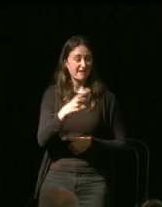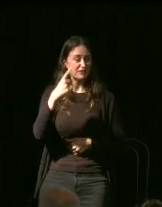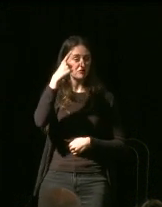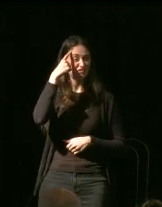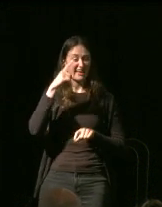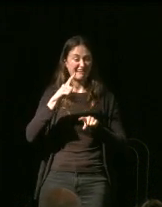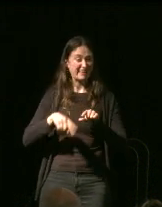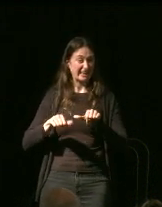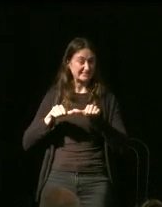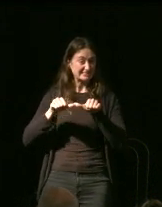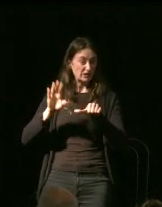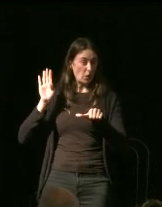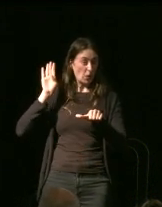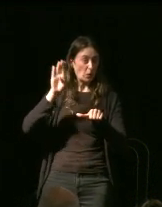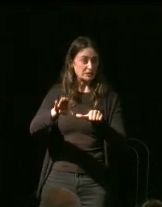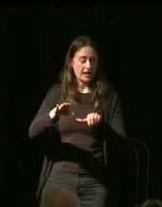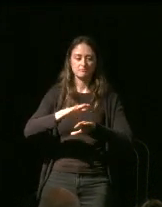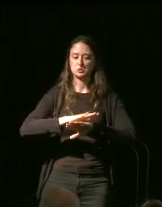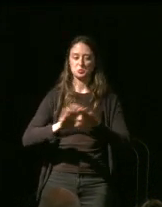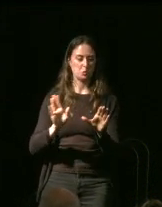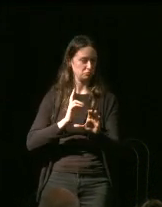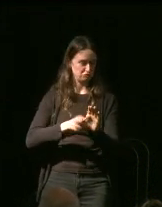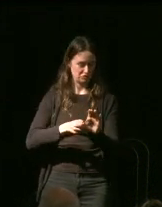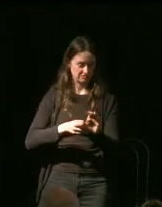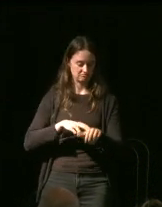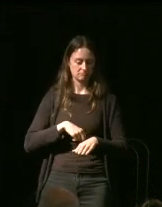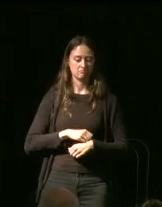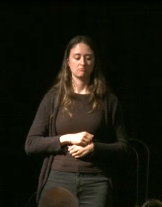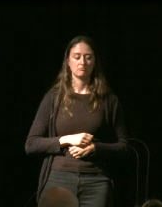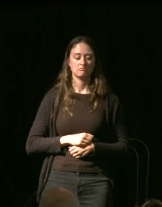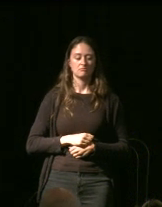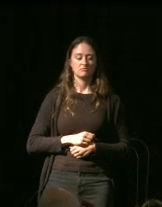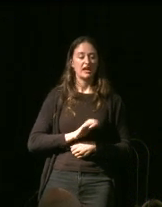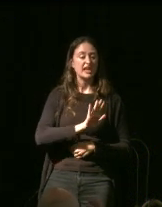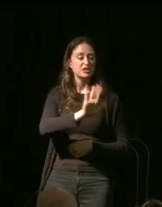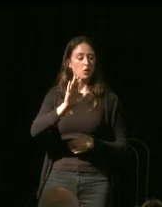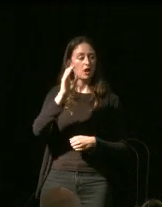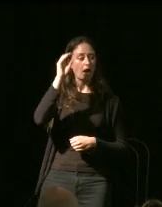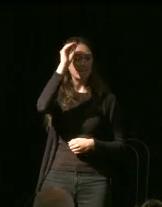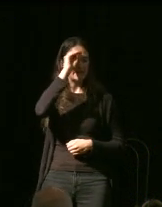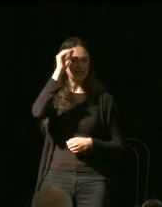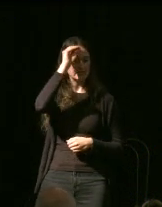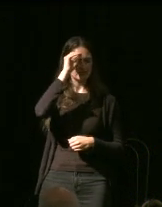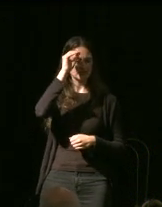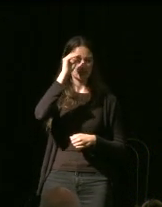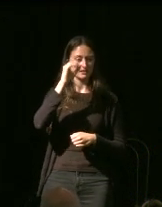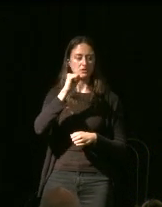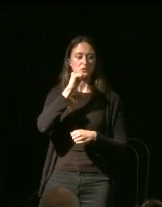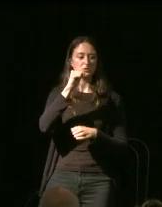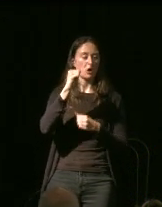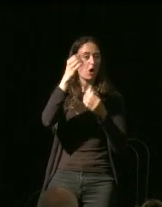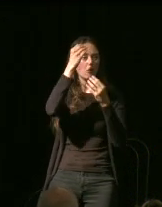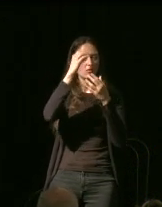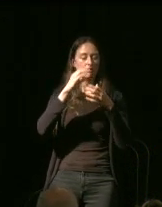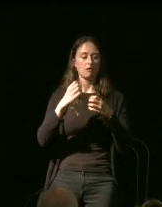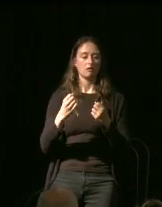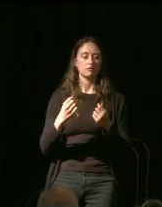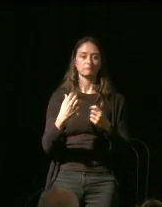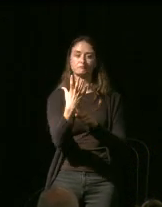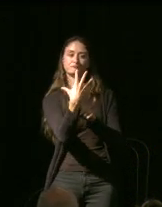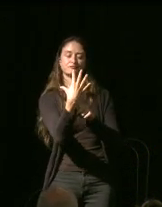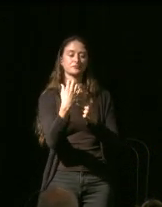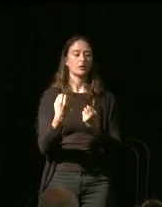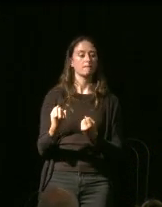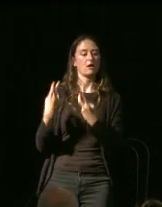to complete it, and don't broadcast your participation or opinions on the study publicly. So don't post anything on social